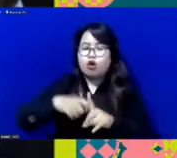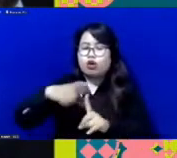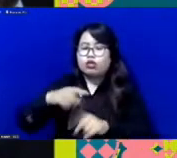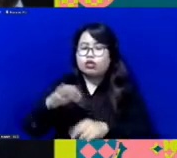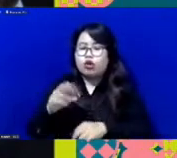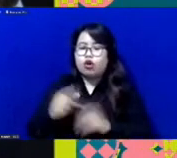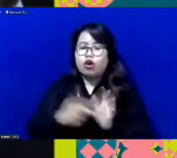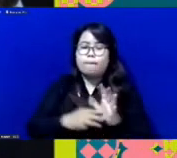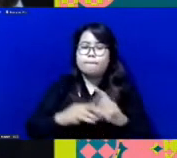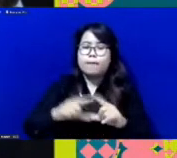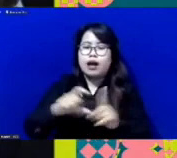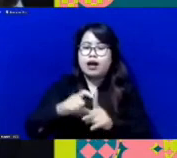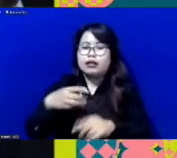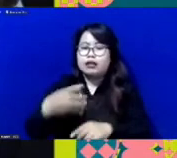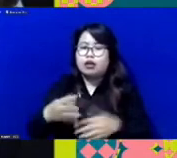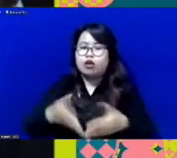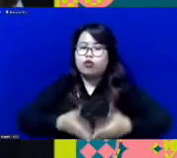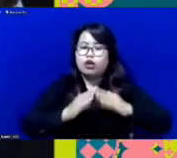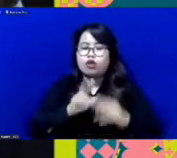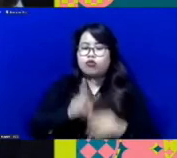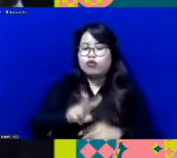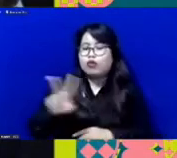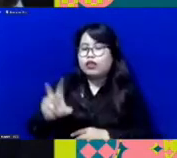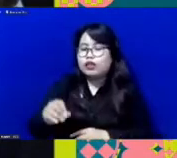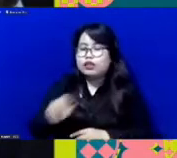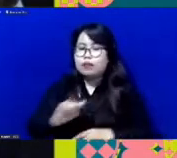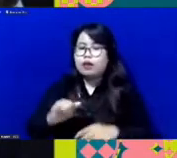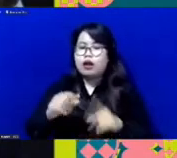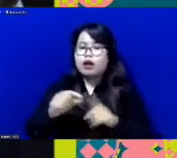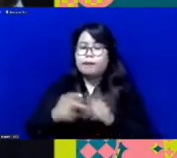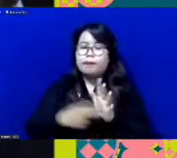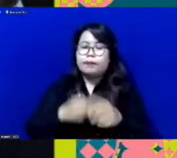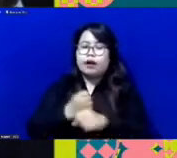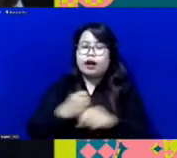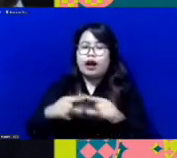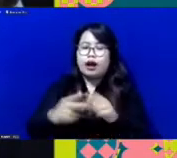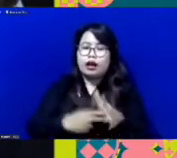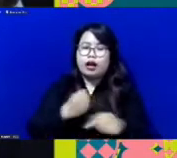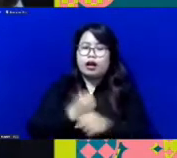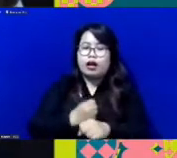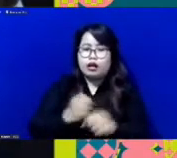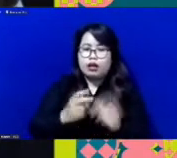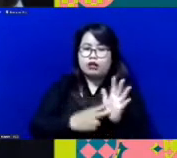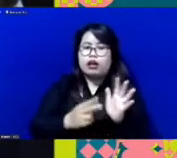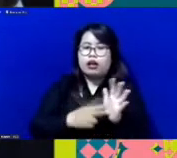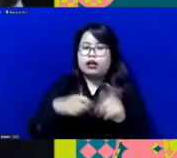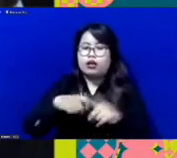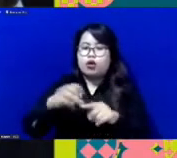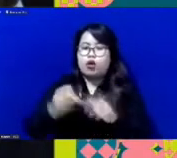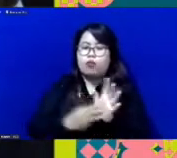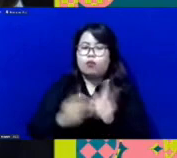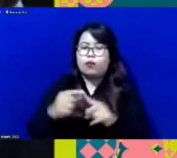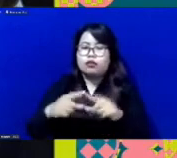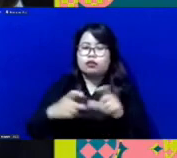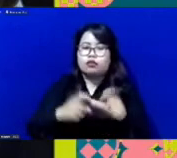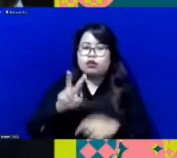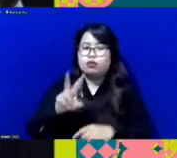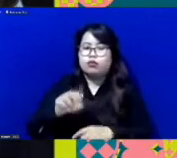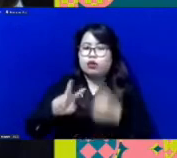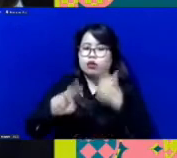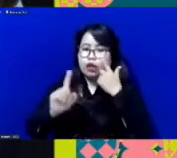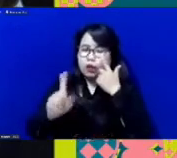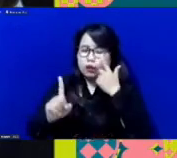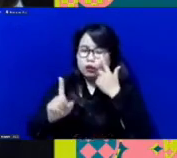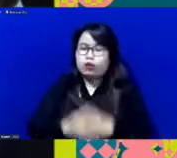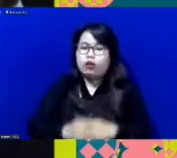Values Compass, 2021 Thinkers 50, United Kingdom, who flew all the way from UK to be